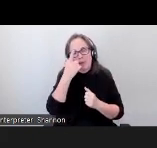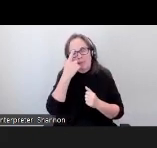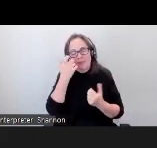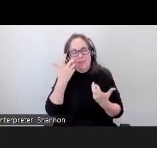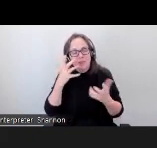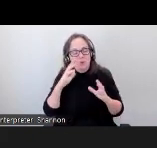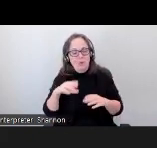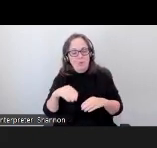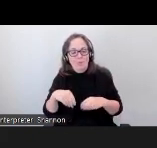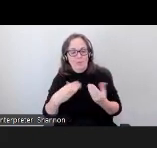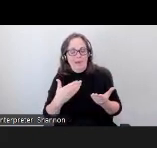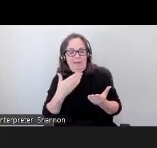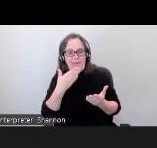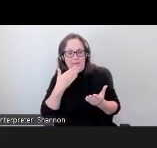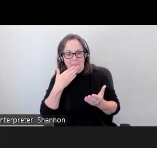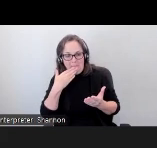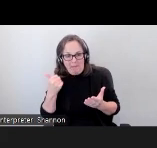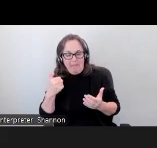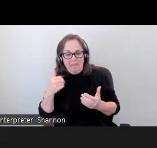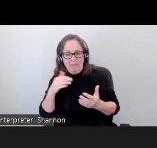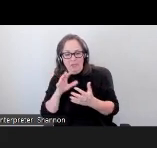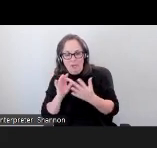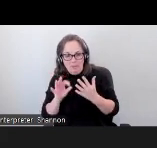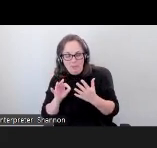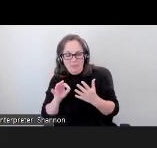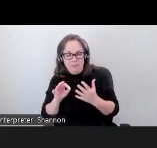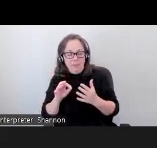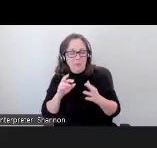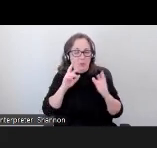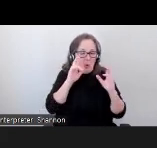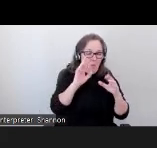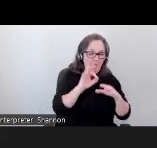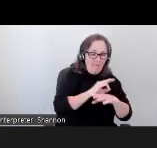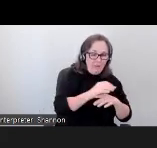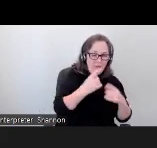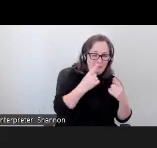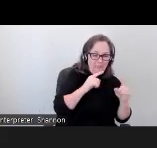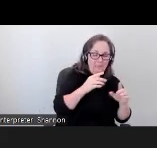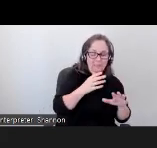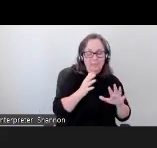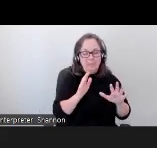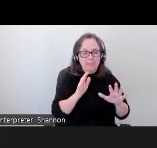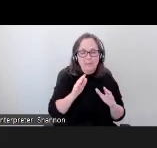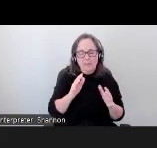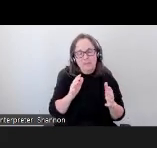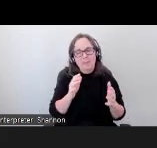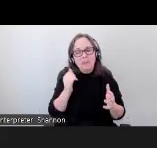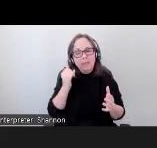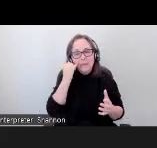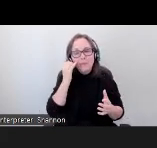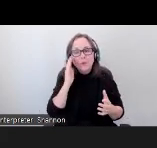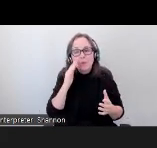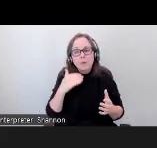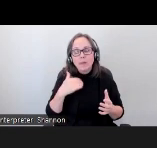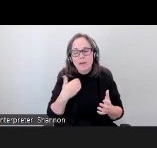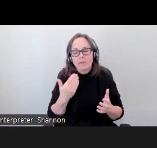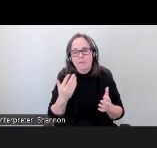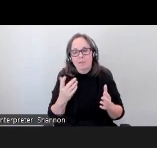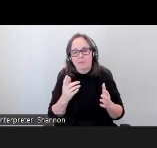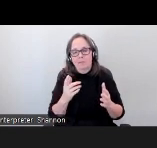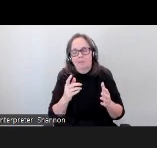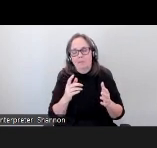best oncologic care in hopes of good functional outcome if you're going to have a recurrence or